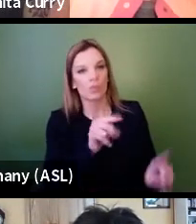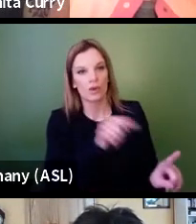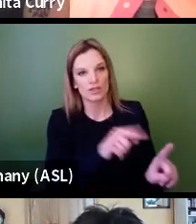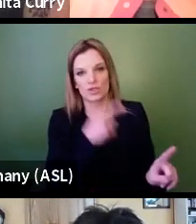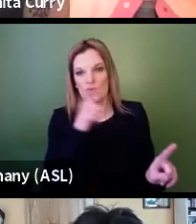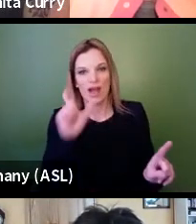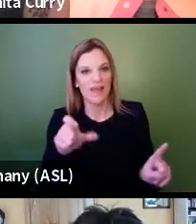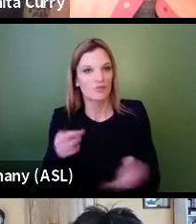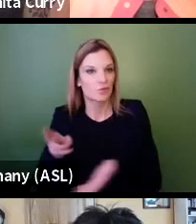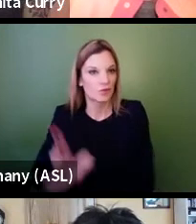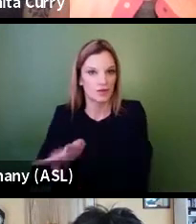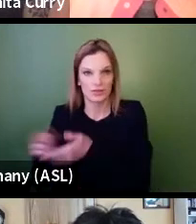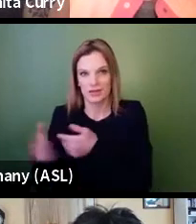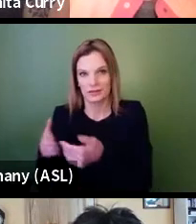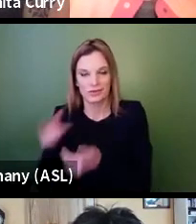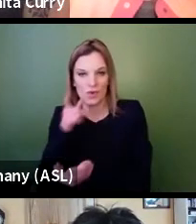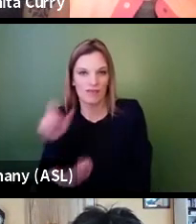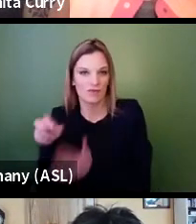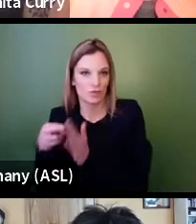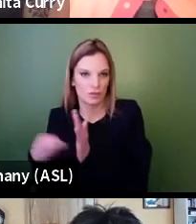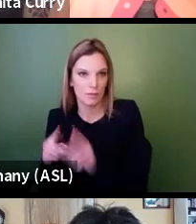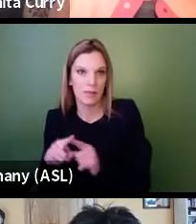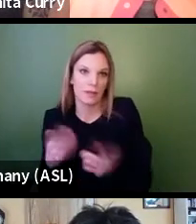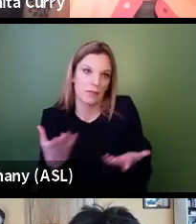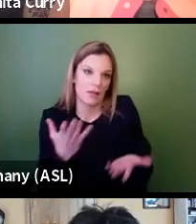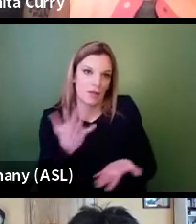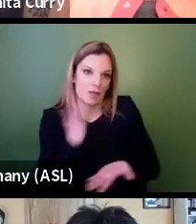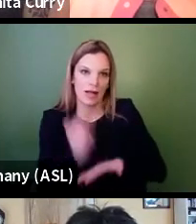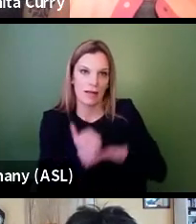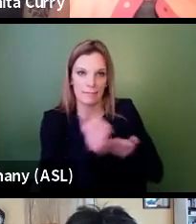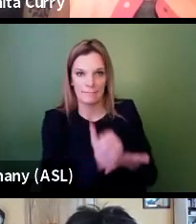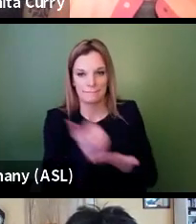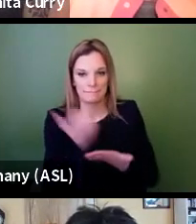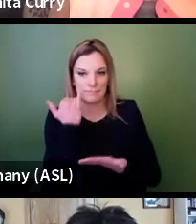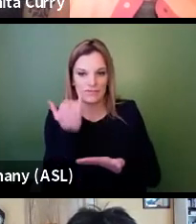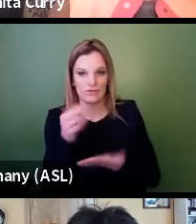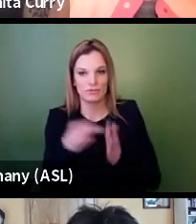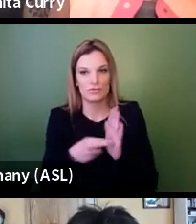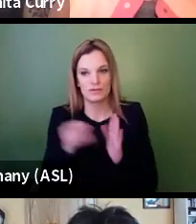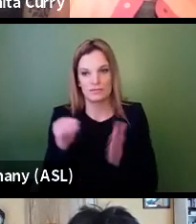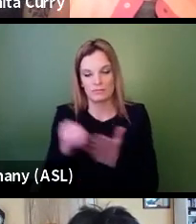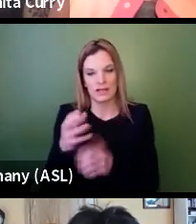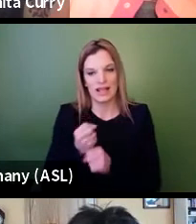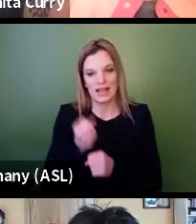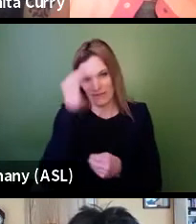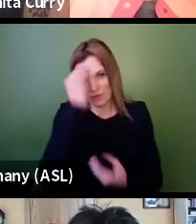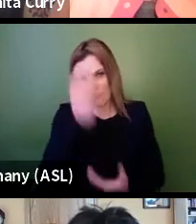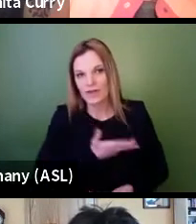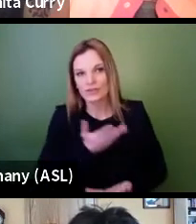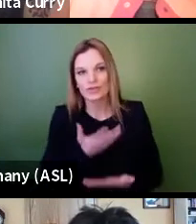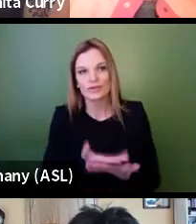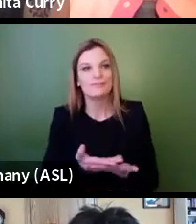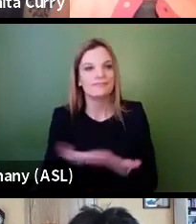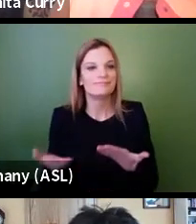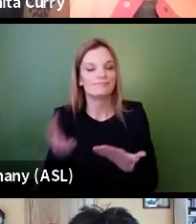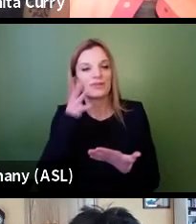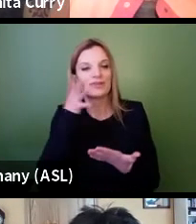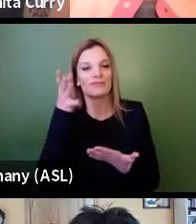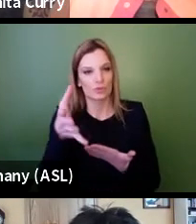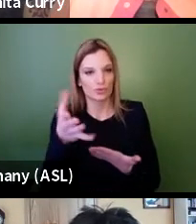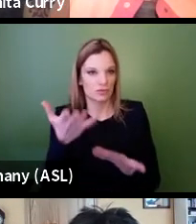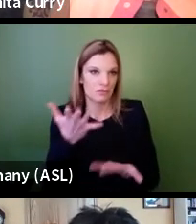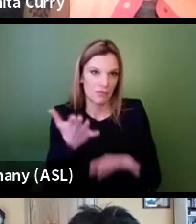need to pre-register, although that may be helpful because it might put you on an informational list that you might receive other information in the future that you would